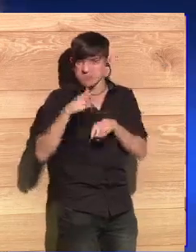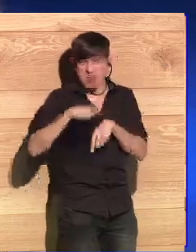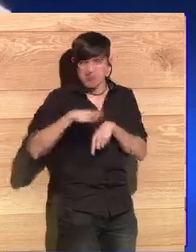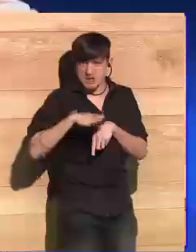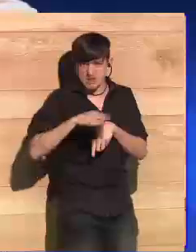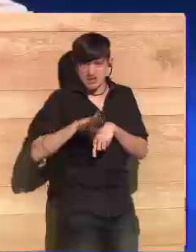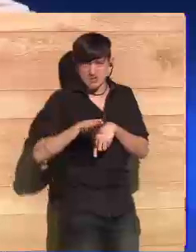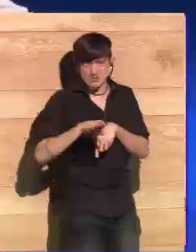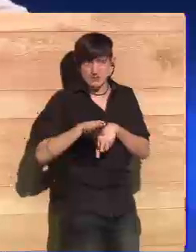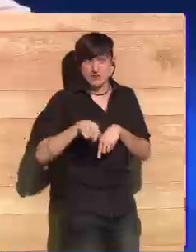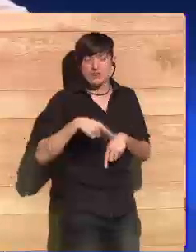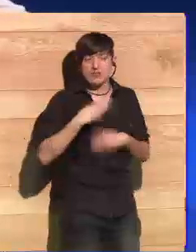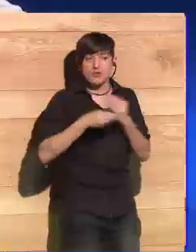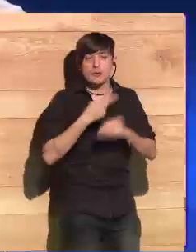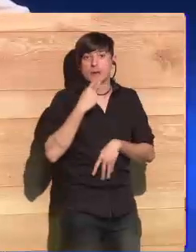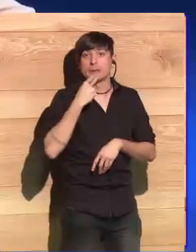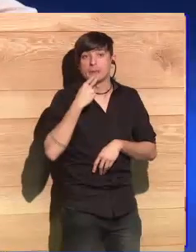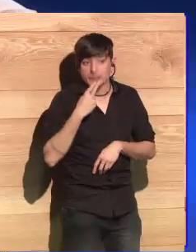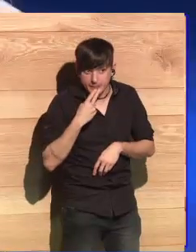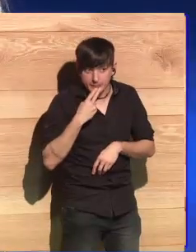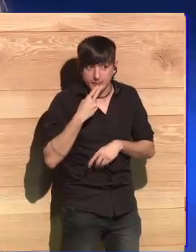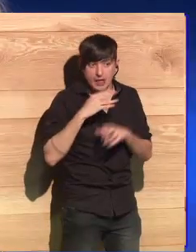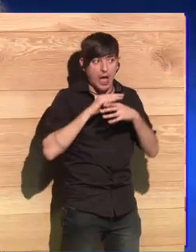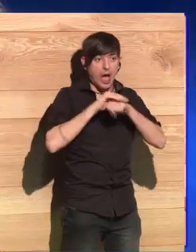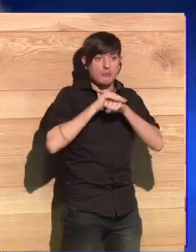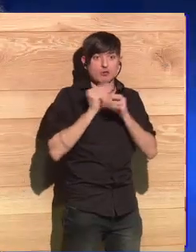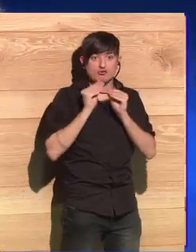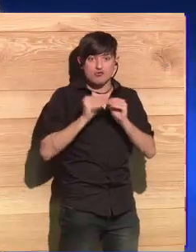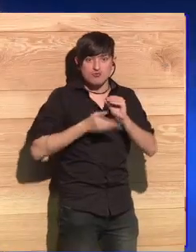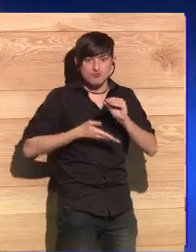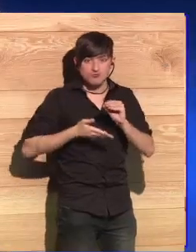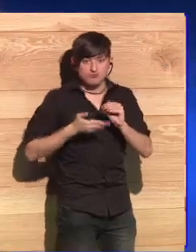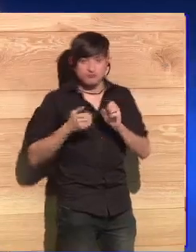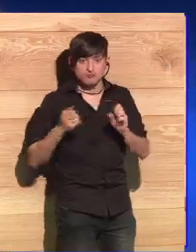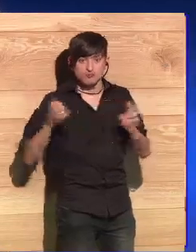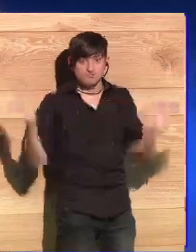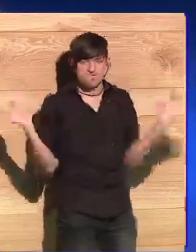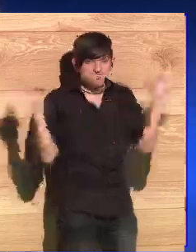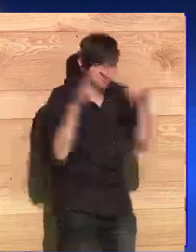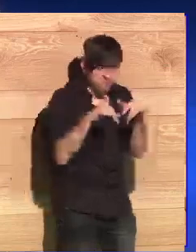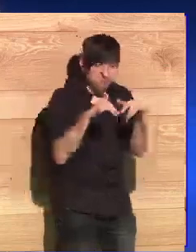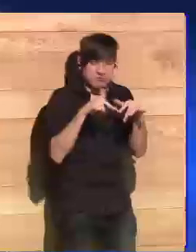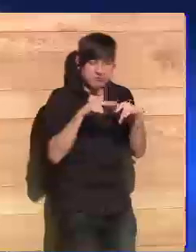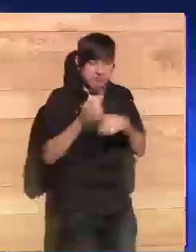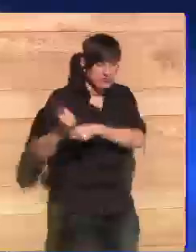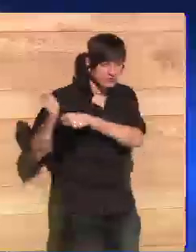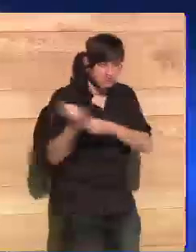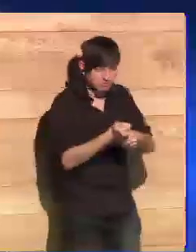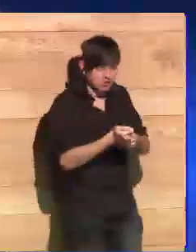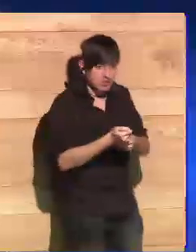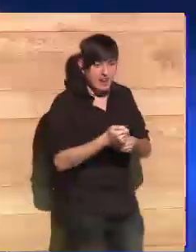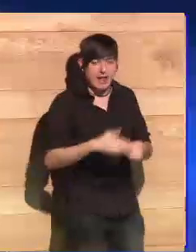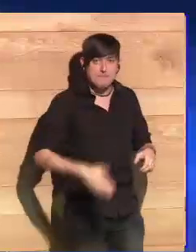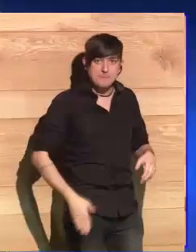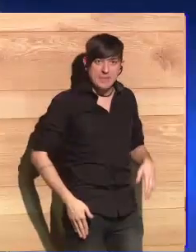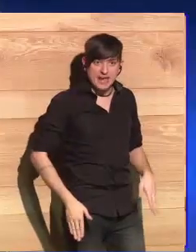with baseball bats, and Bobby led them off, and they broke the guy's leg so bad that his shin bones were